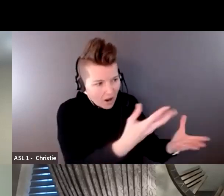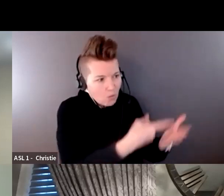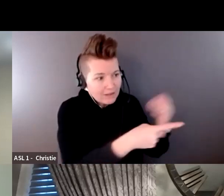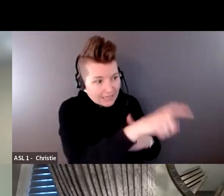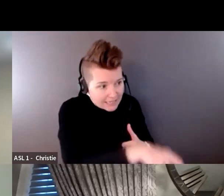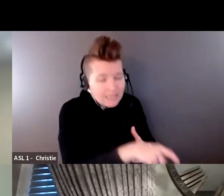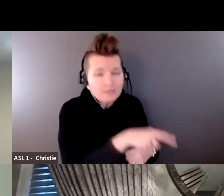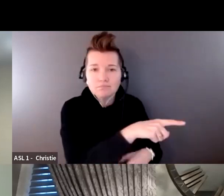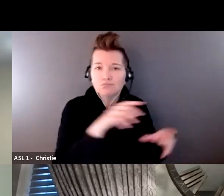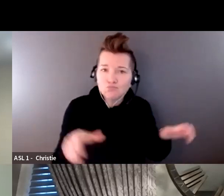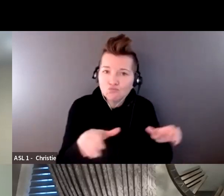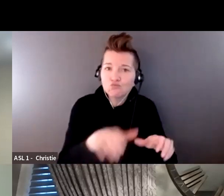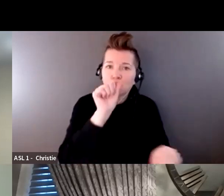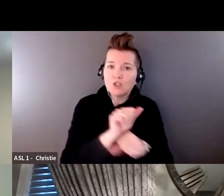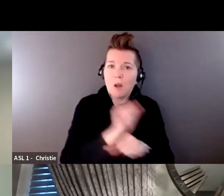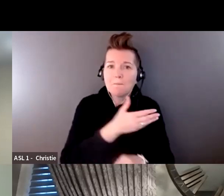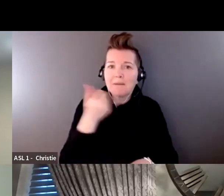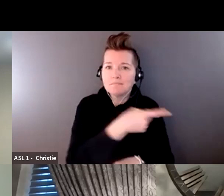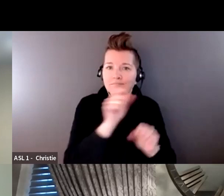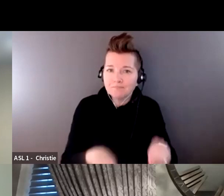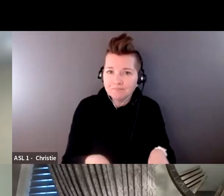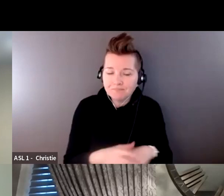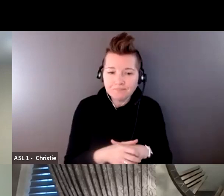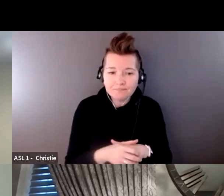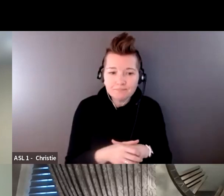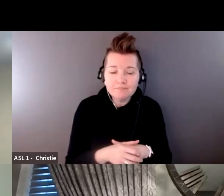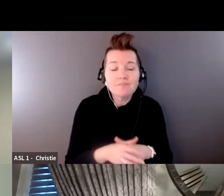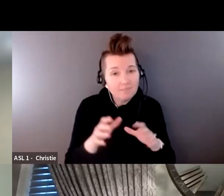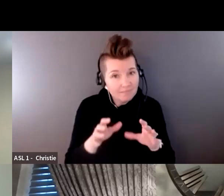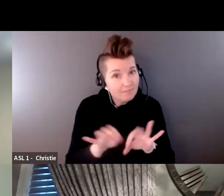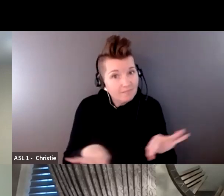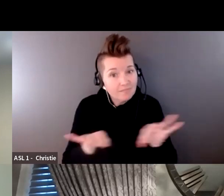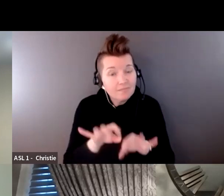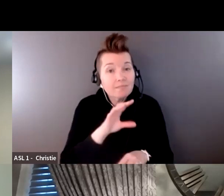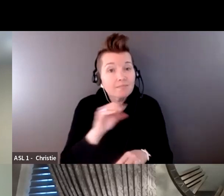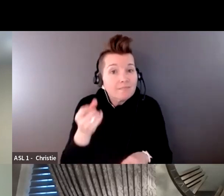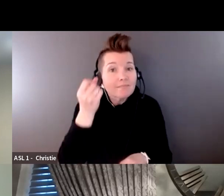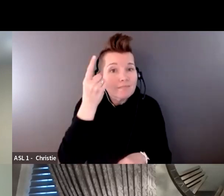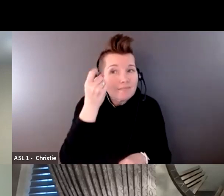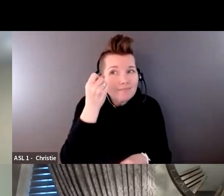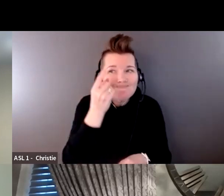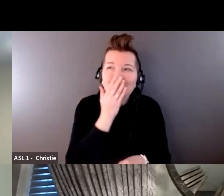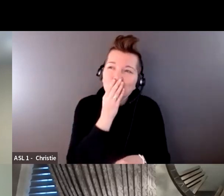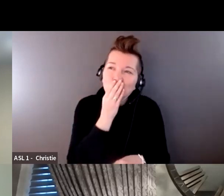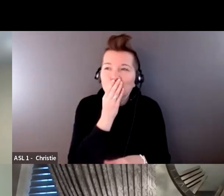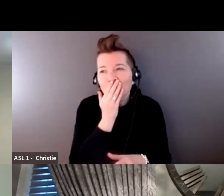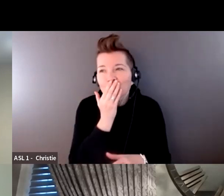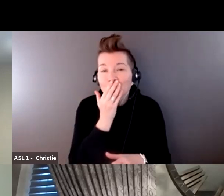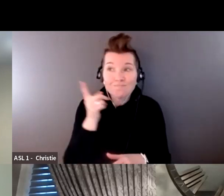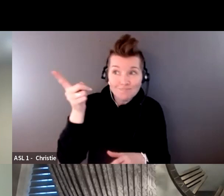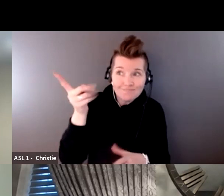kind of shift in narrative is important, and also understanding that there is an actual financial